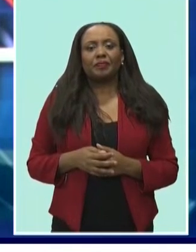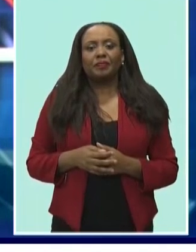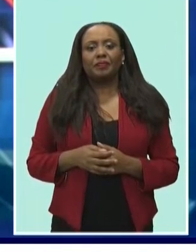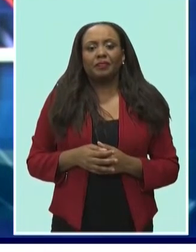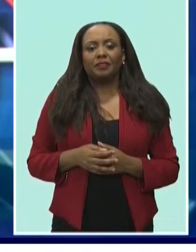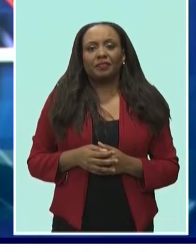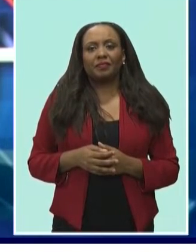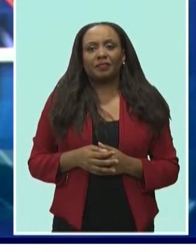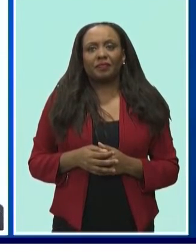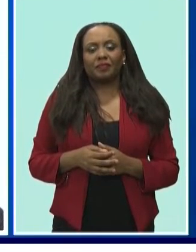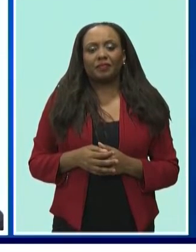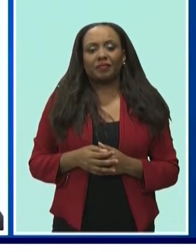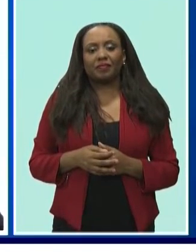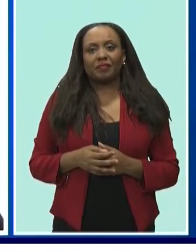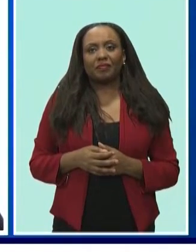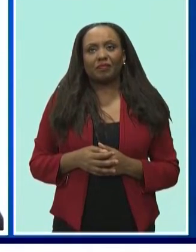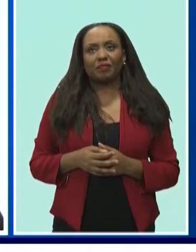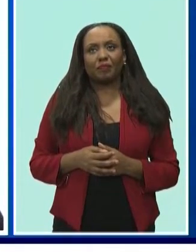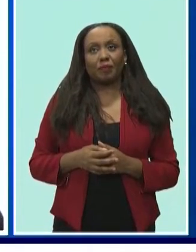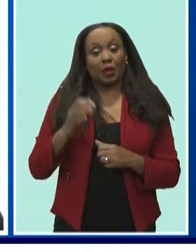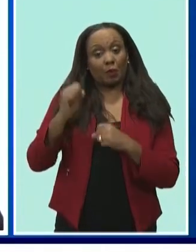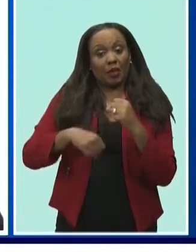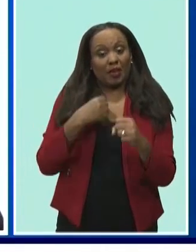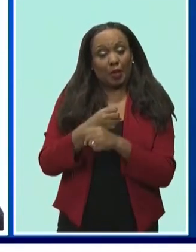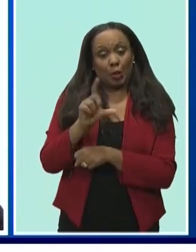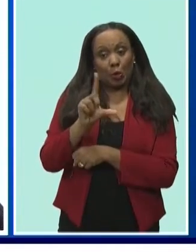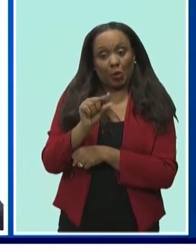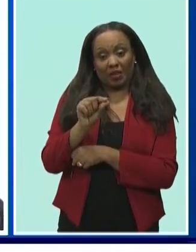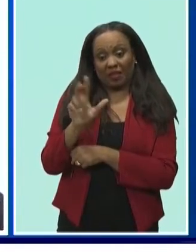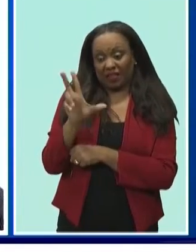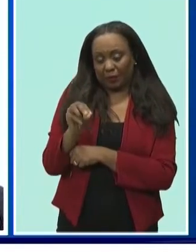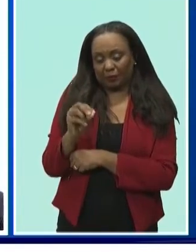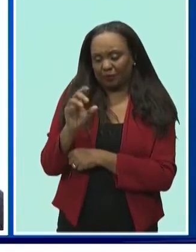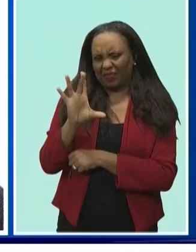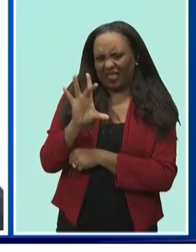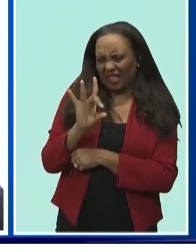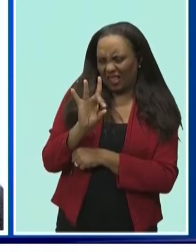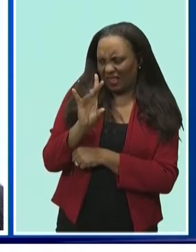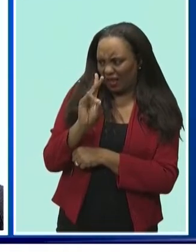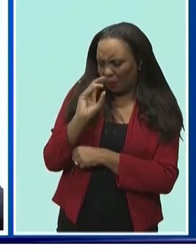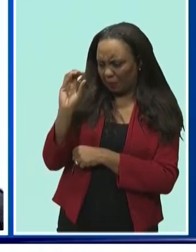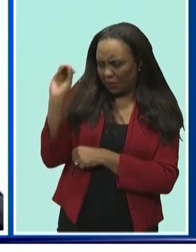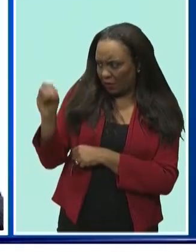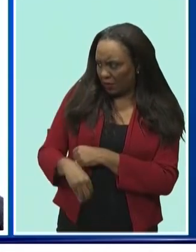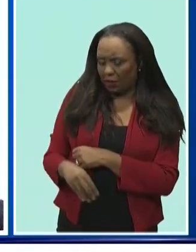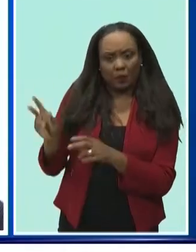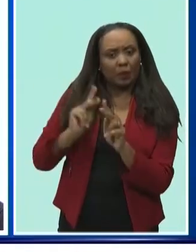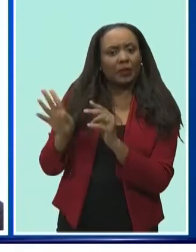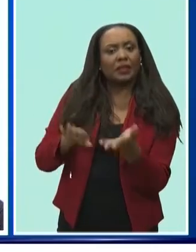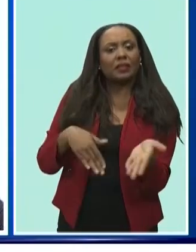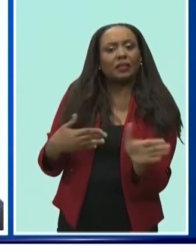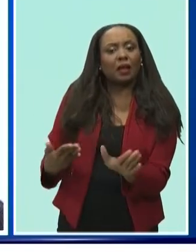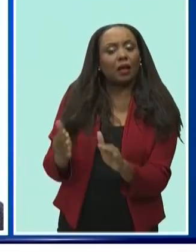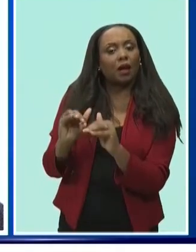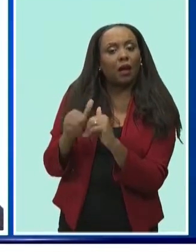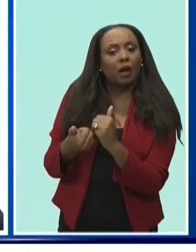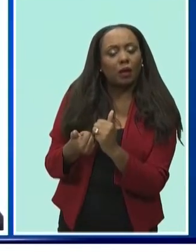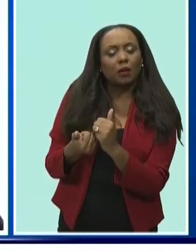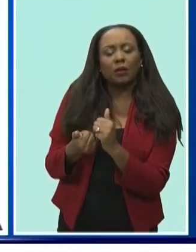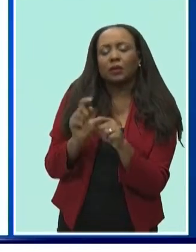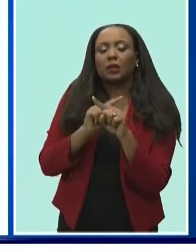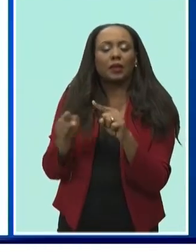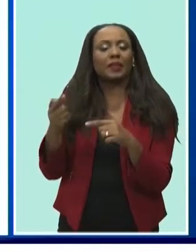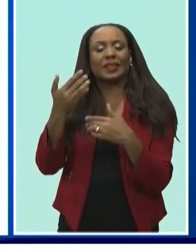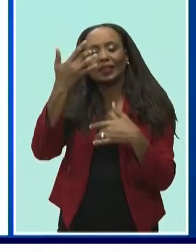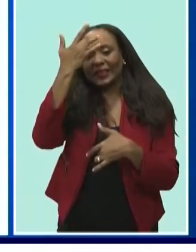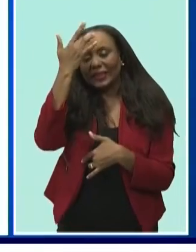expected that by the year 2030, 87% of all deaths will be caused by chronic